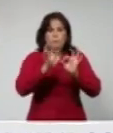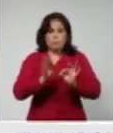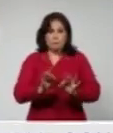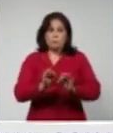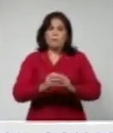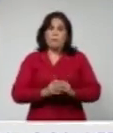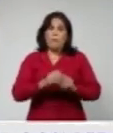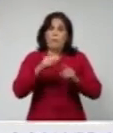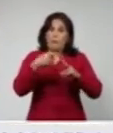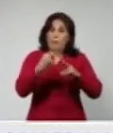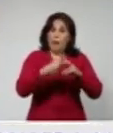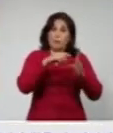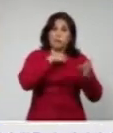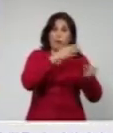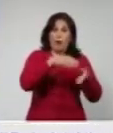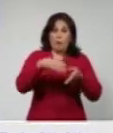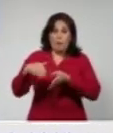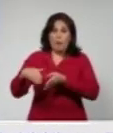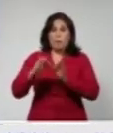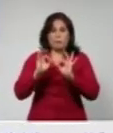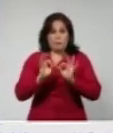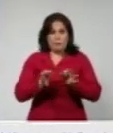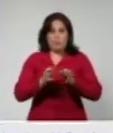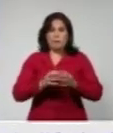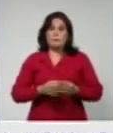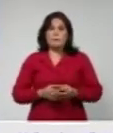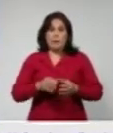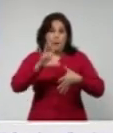and fatality rates. This is the